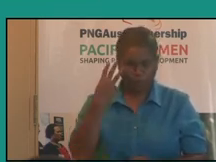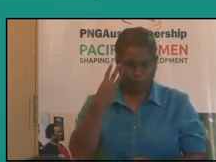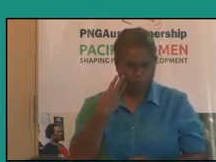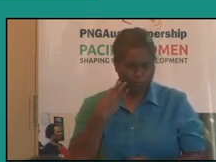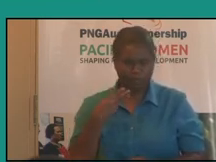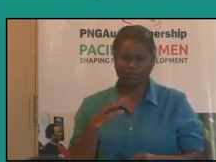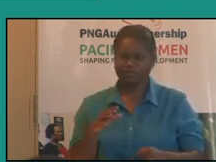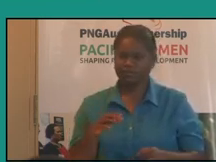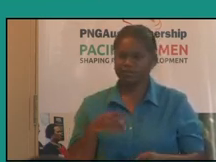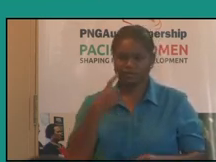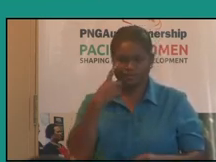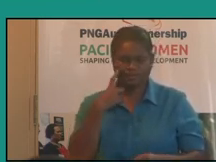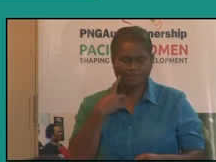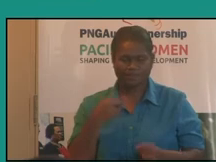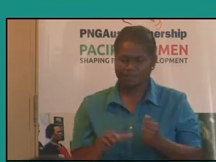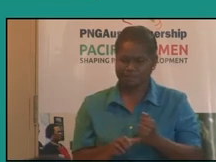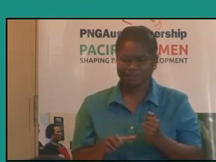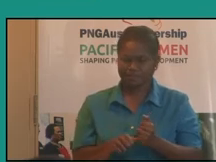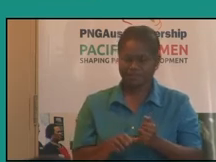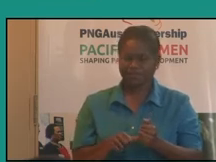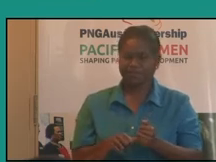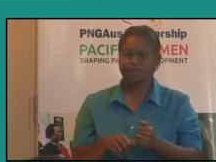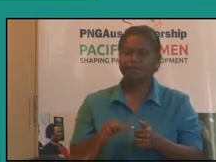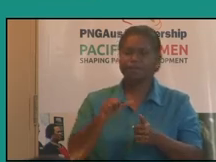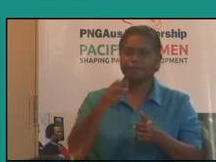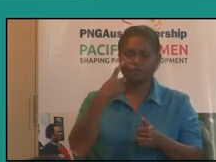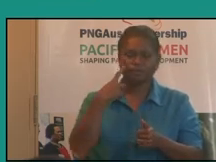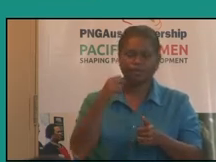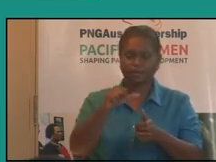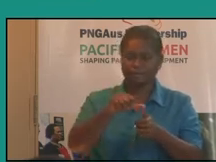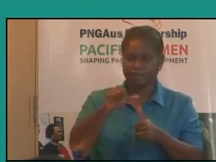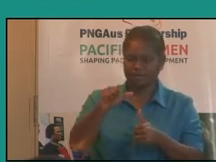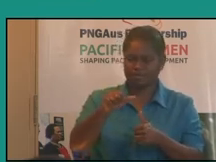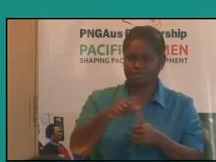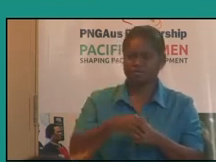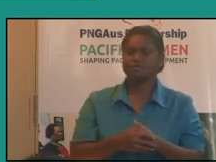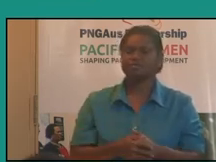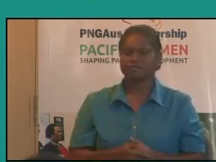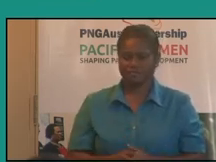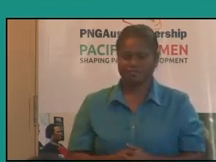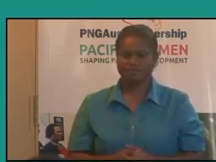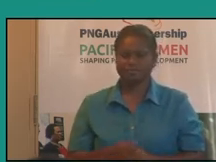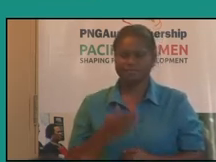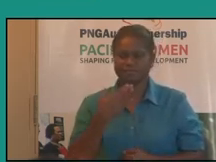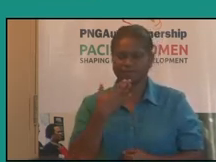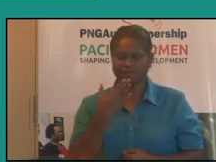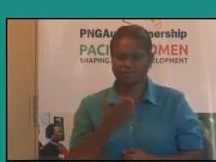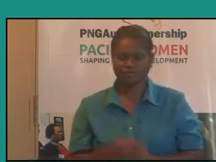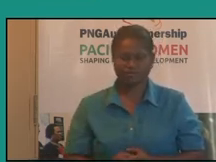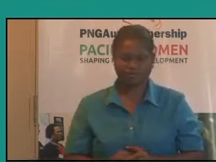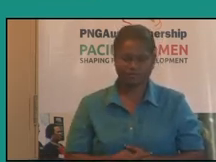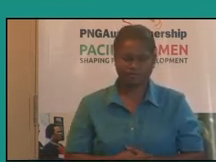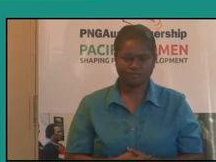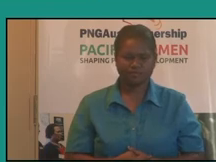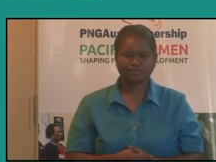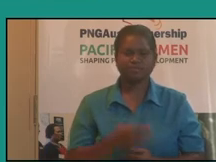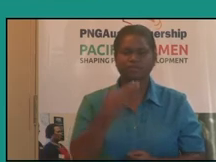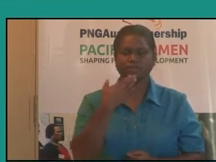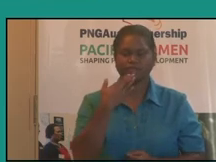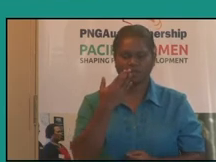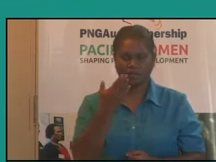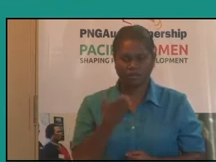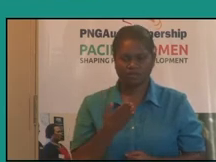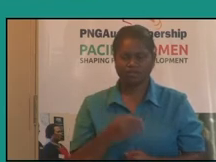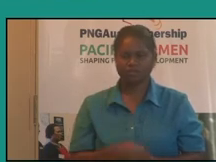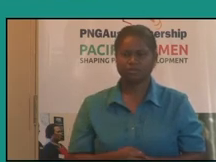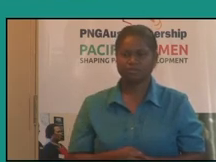just have to help the structures and the institutions that they work in. Thank you. Thank you very much, Theresa.